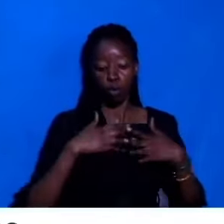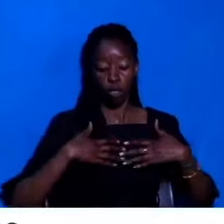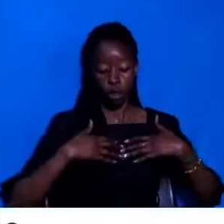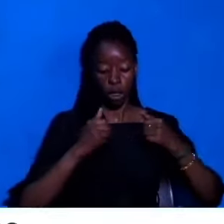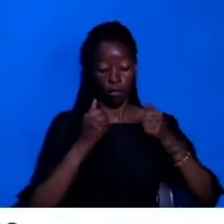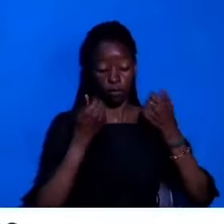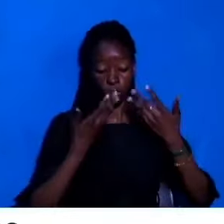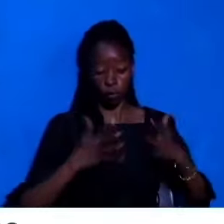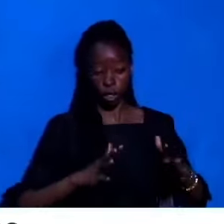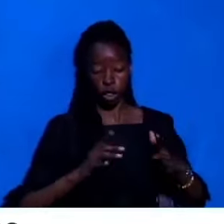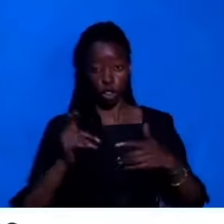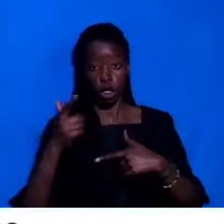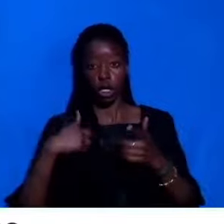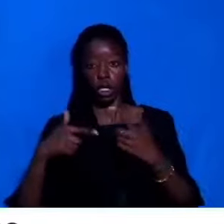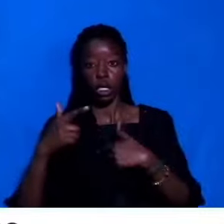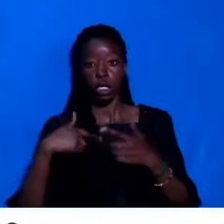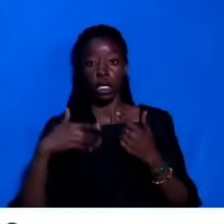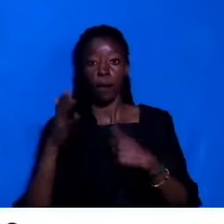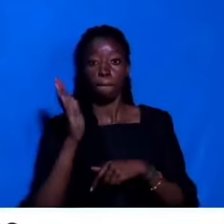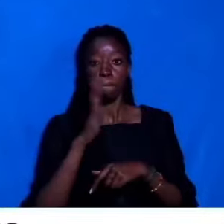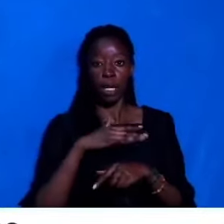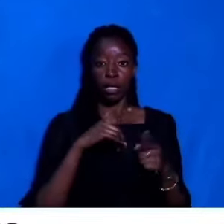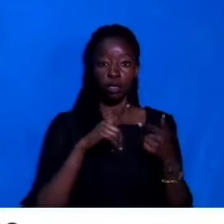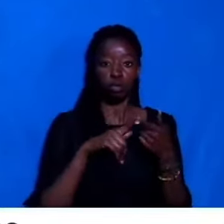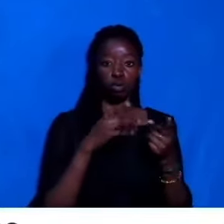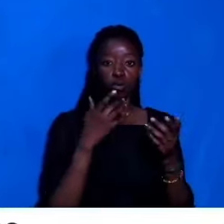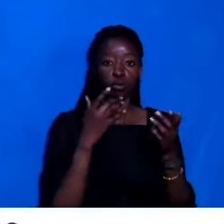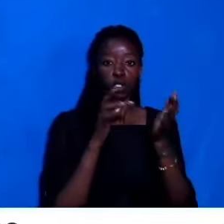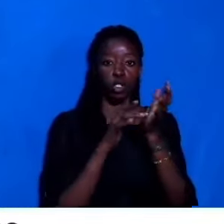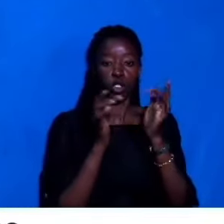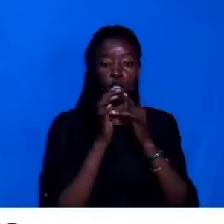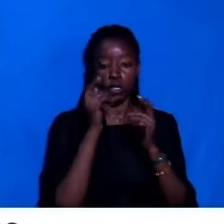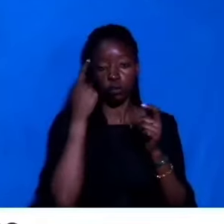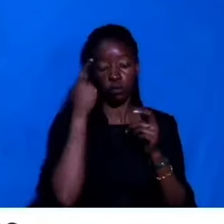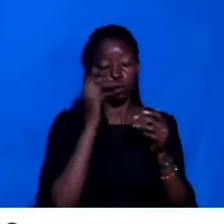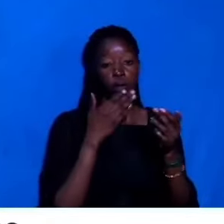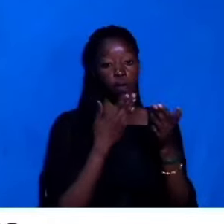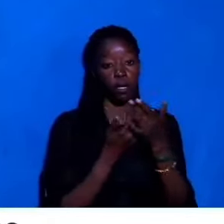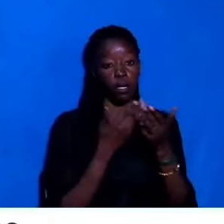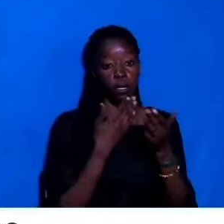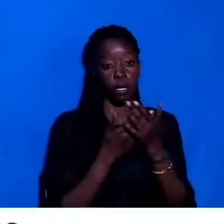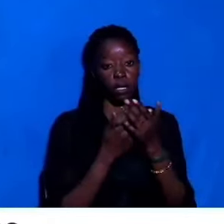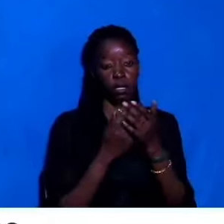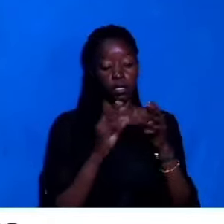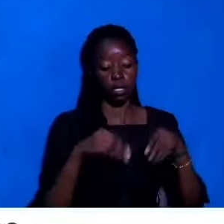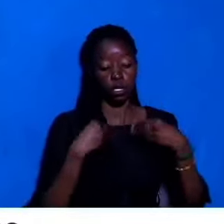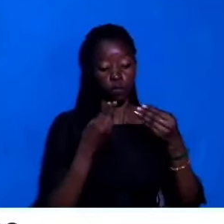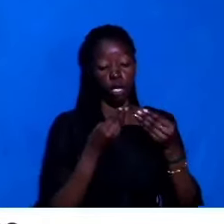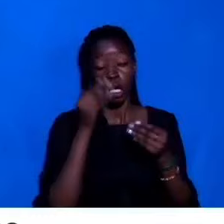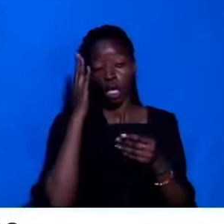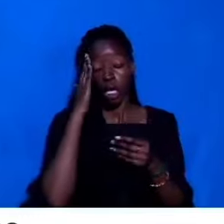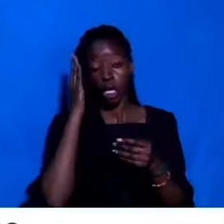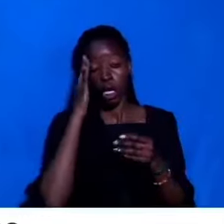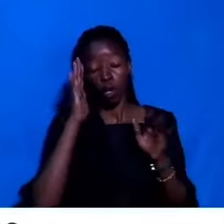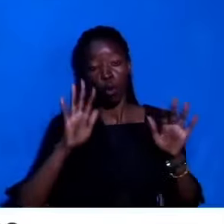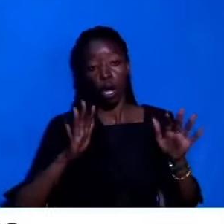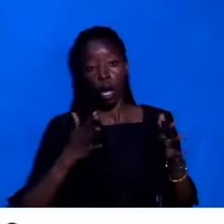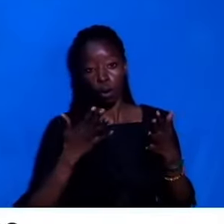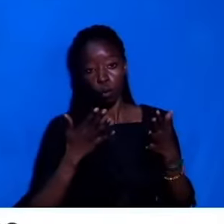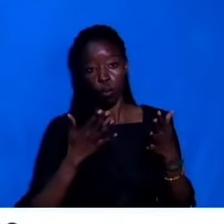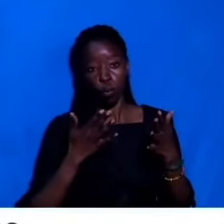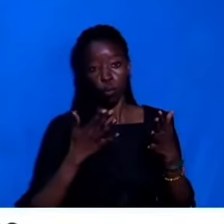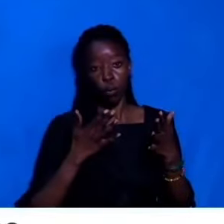leper knew how people treated him before, how his life would have continued to be except for